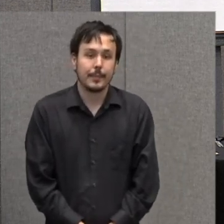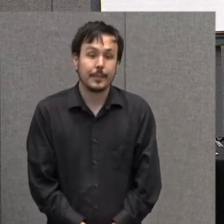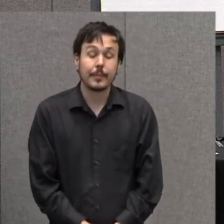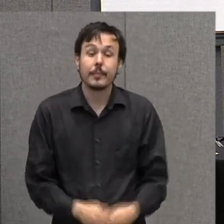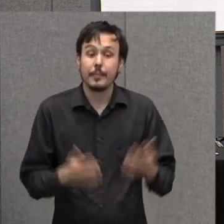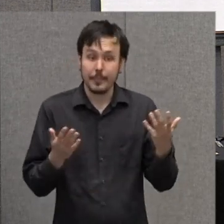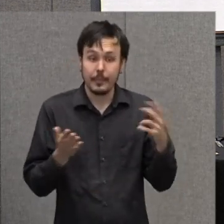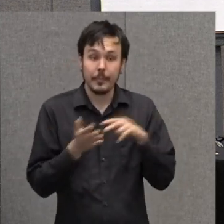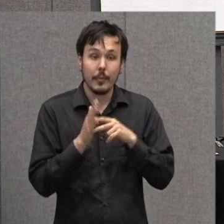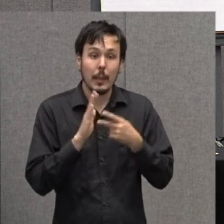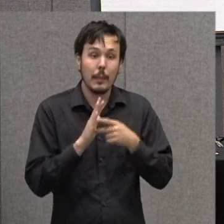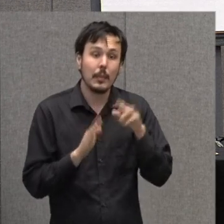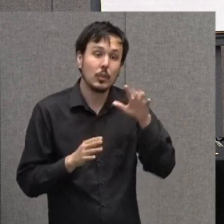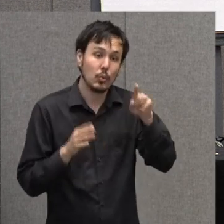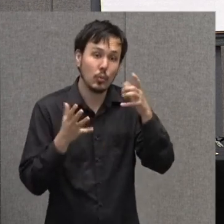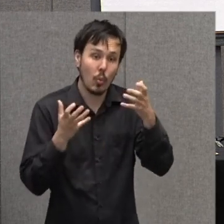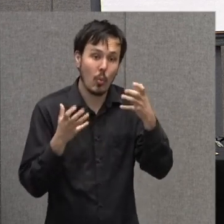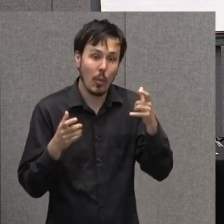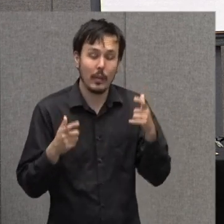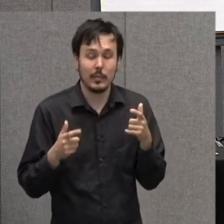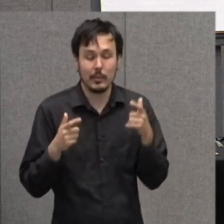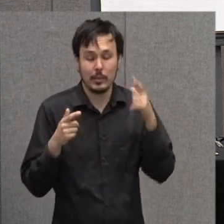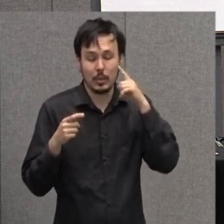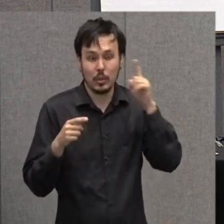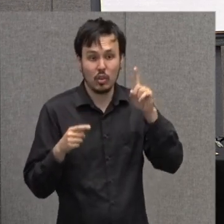So if you wanted a taller hat,